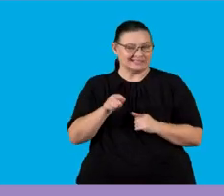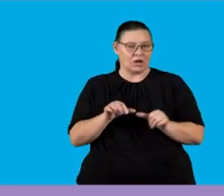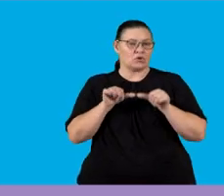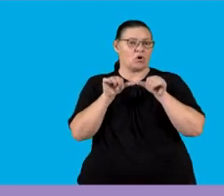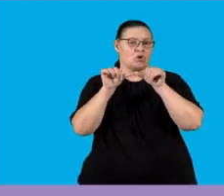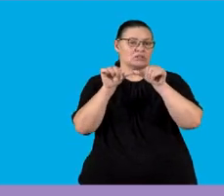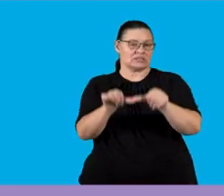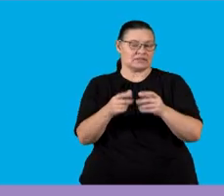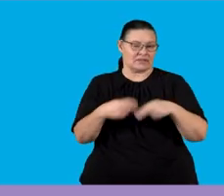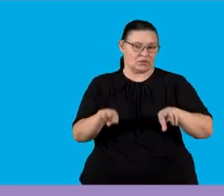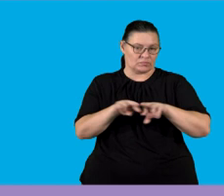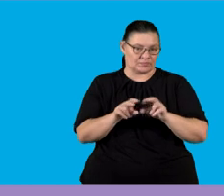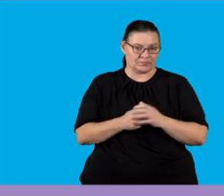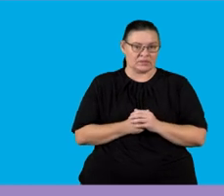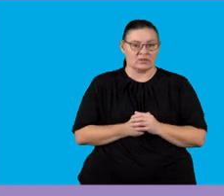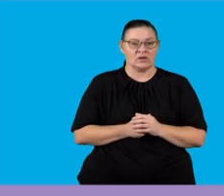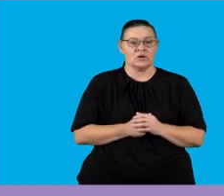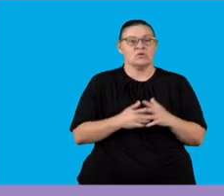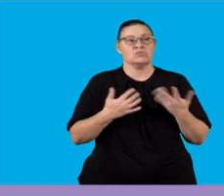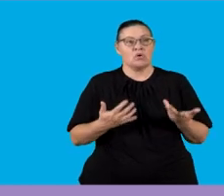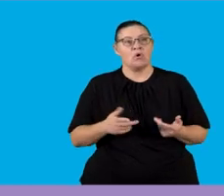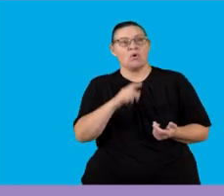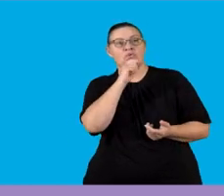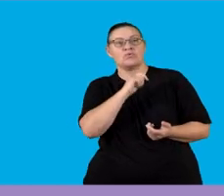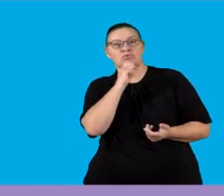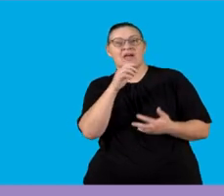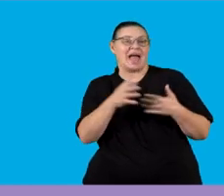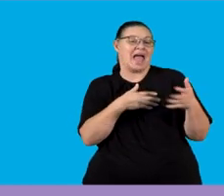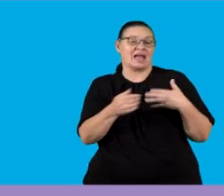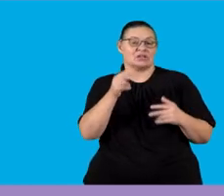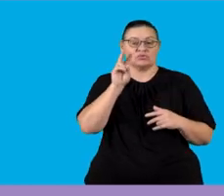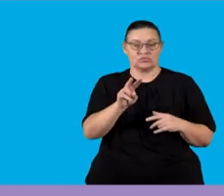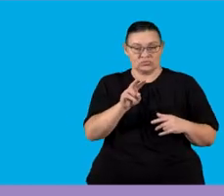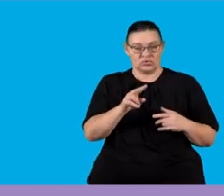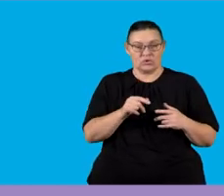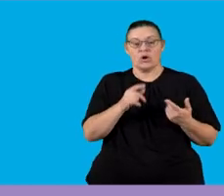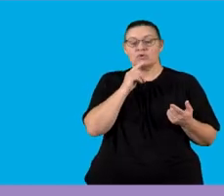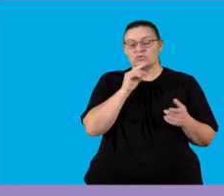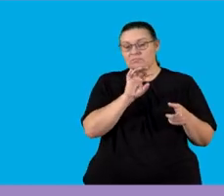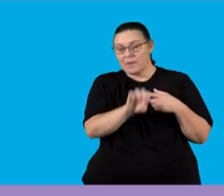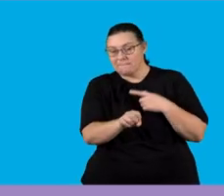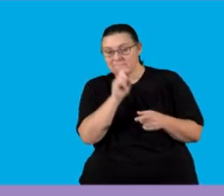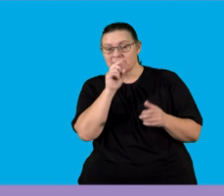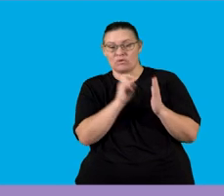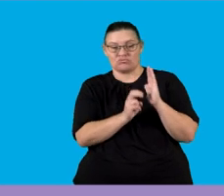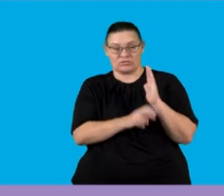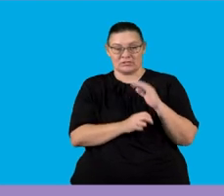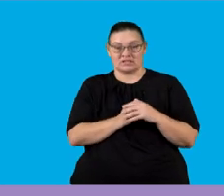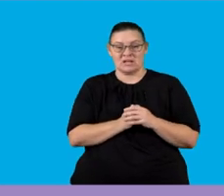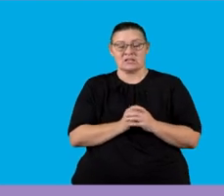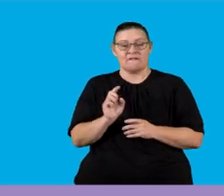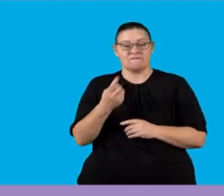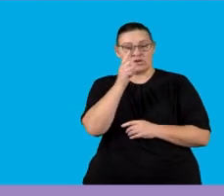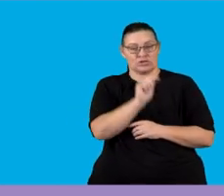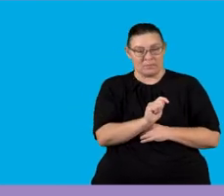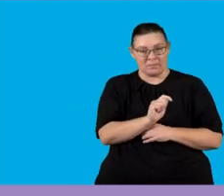we are going to use the first term, and we are going to say 1 multiplied by that 2. Now we are using 1 because we are working with